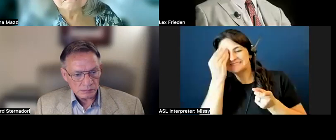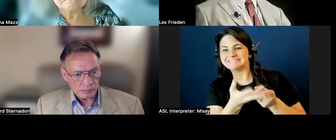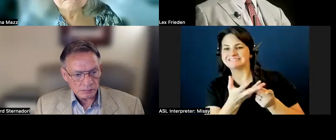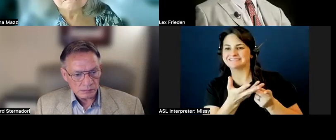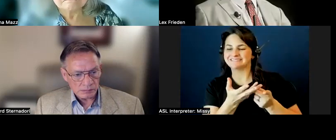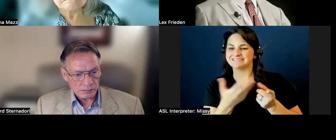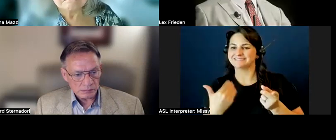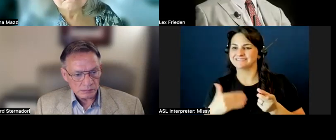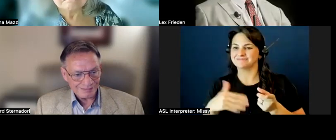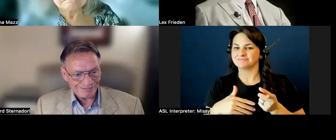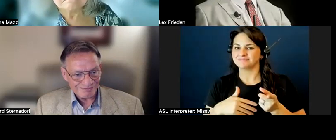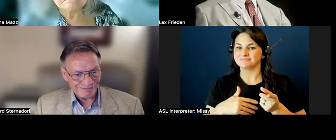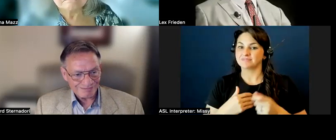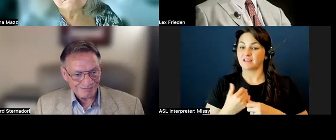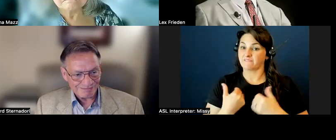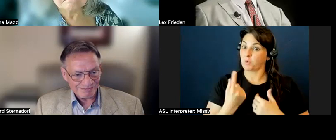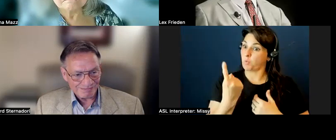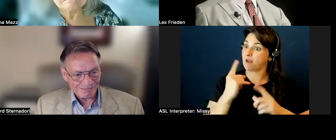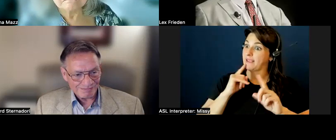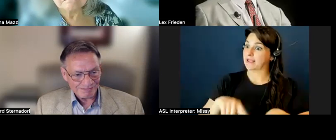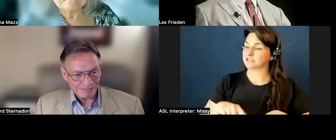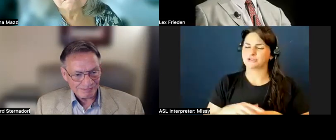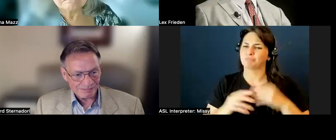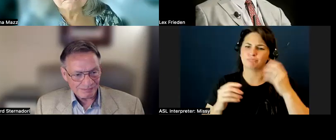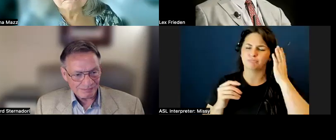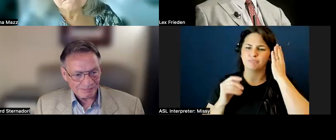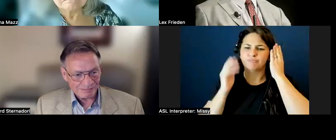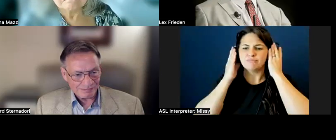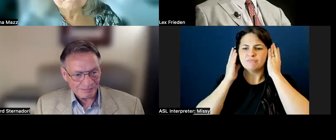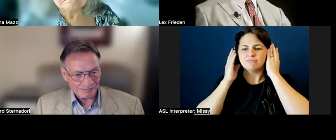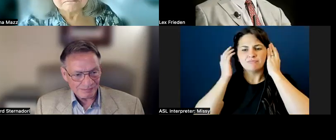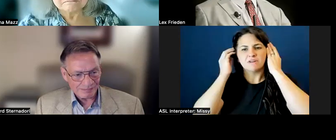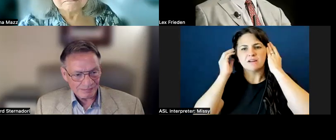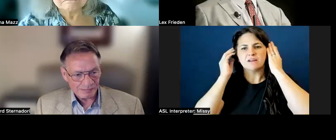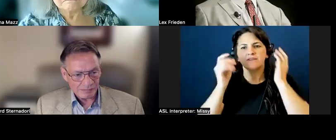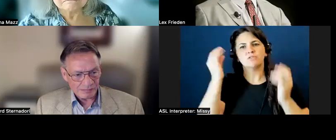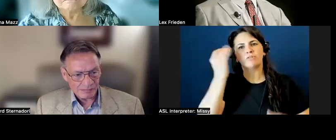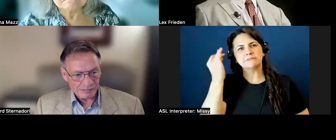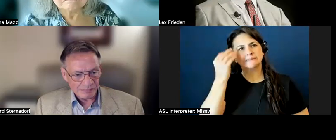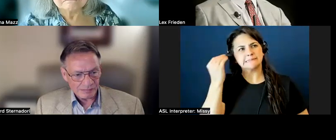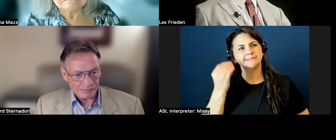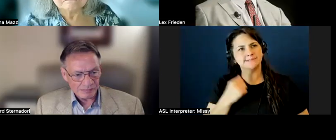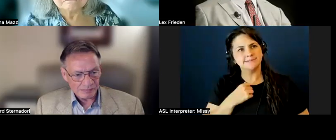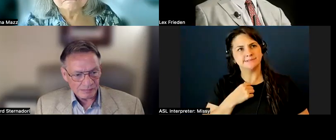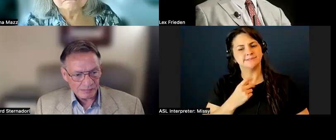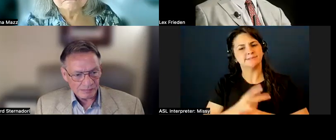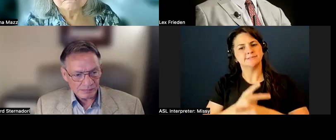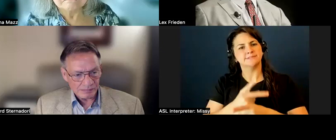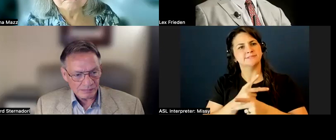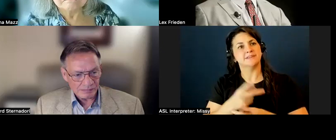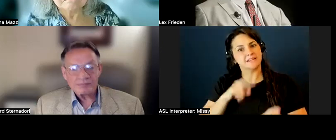one answer to that. I think it really has to be thoughtful. I think it has to be, meaningful and